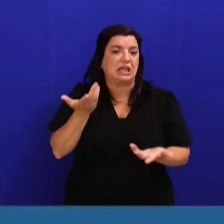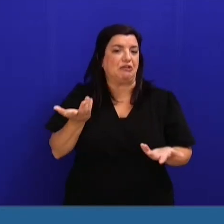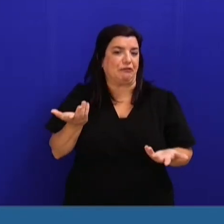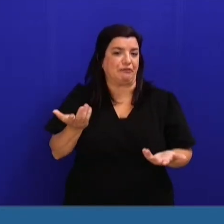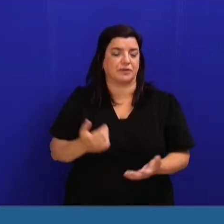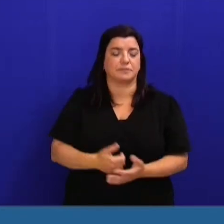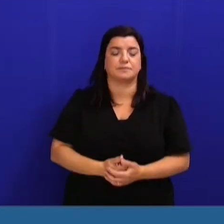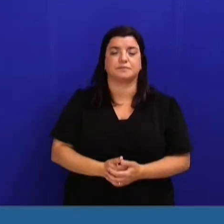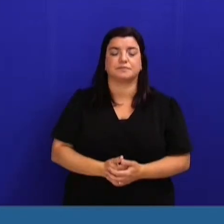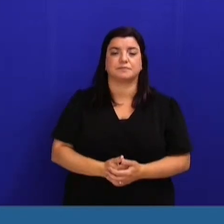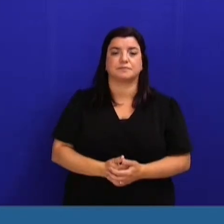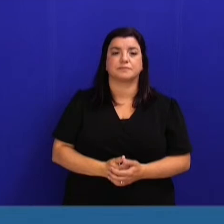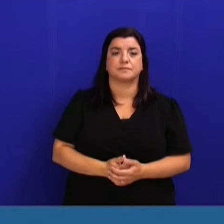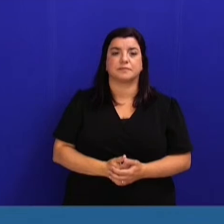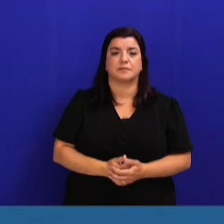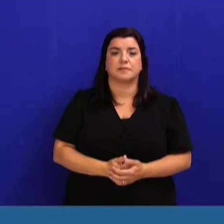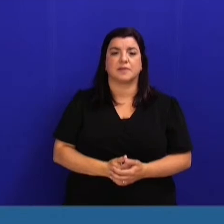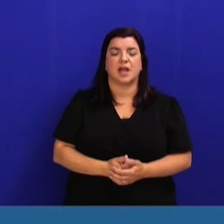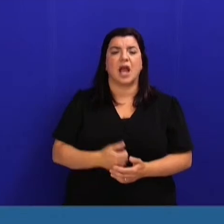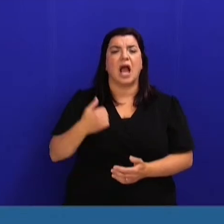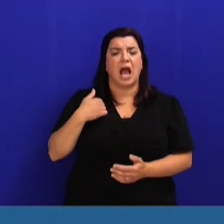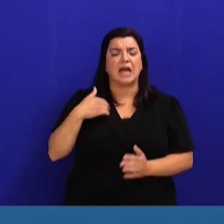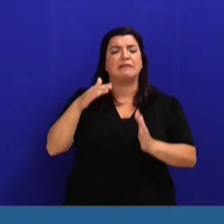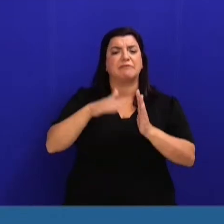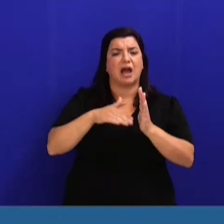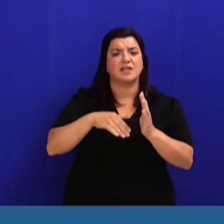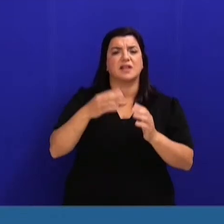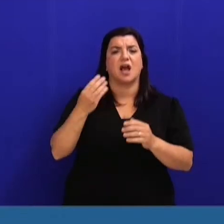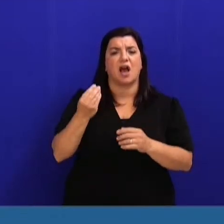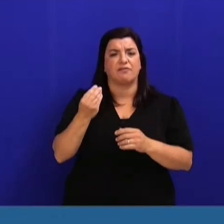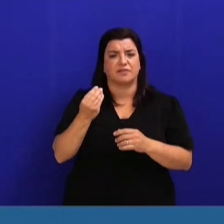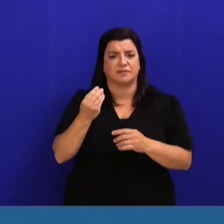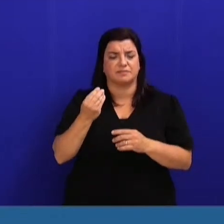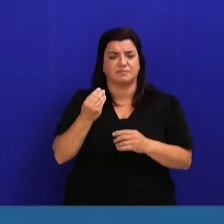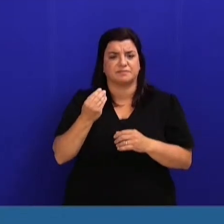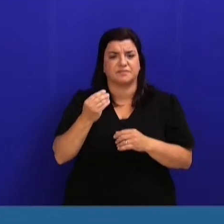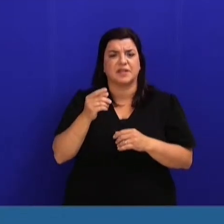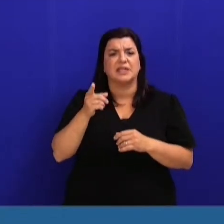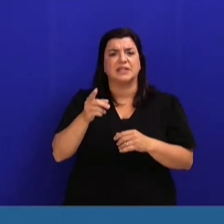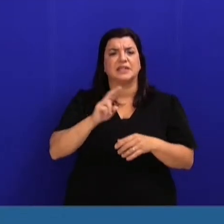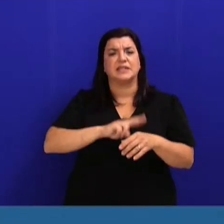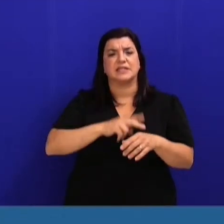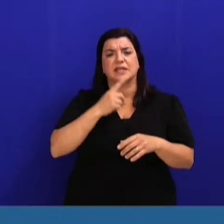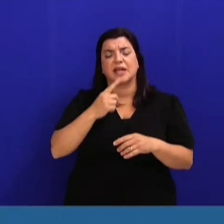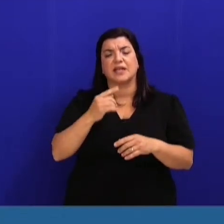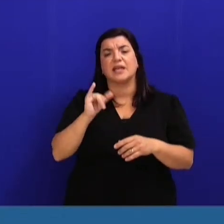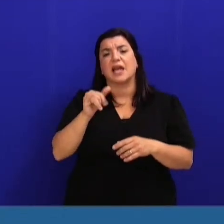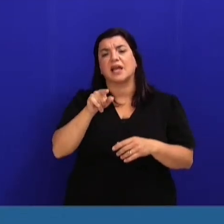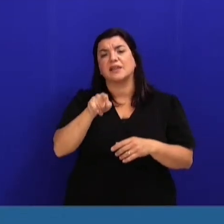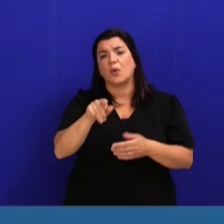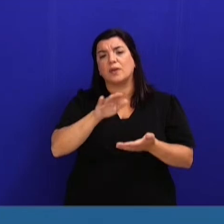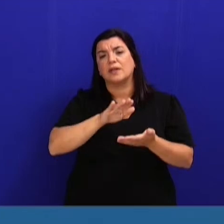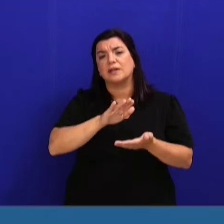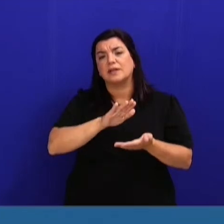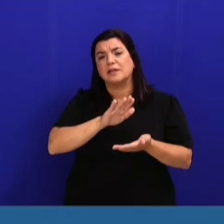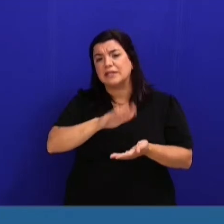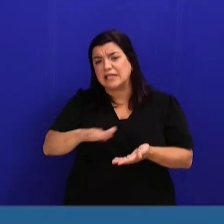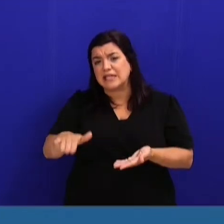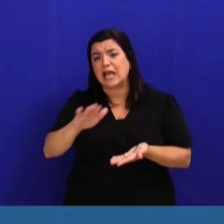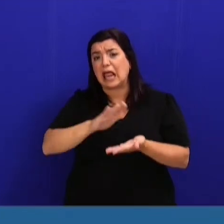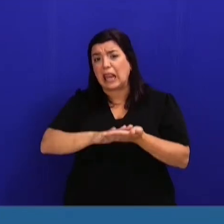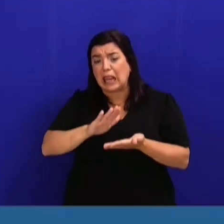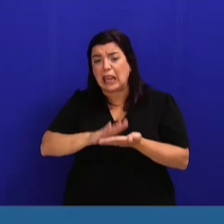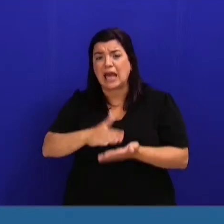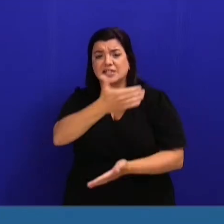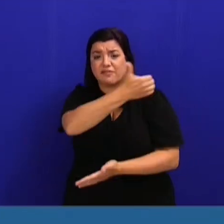jinstabu każijiet attivi. Għalli jista' jkun tistgħu tgħidu jekk dawn mhumiex nies imlaqmin diġà u joħorġilhom xorta